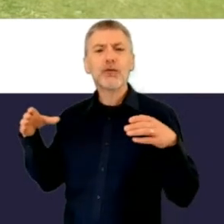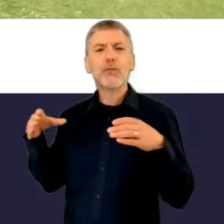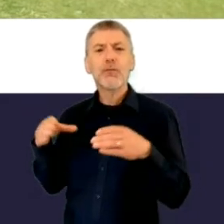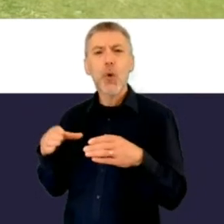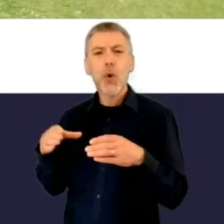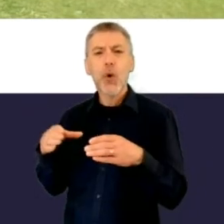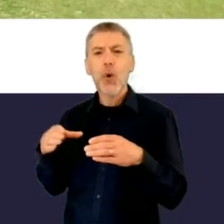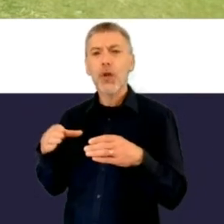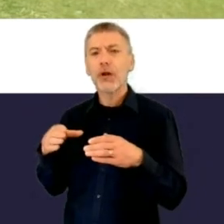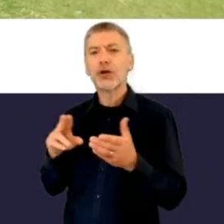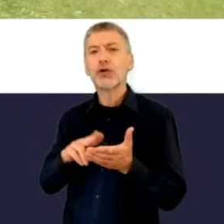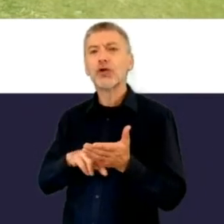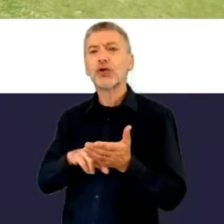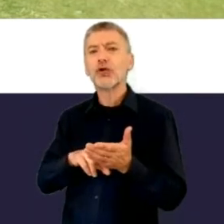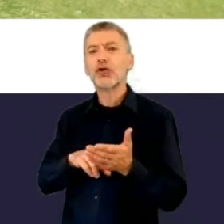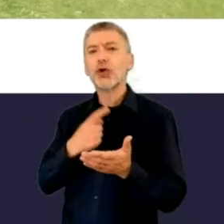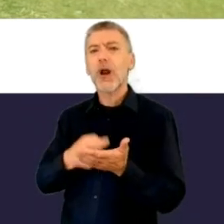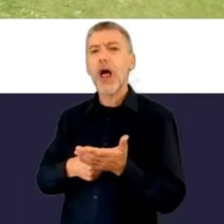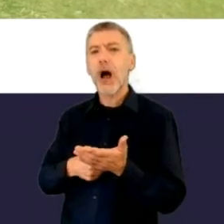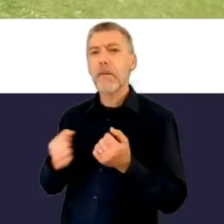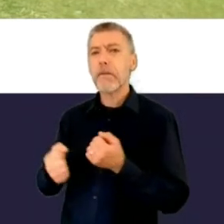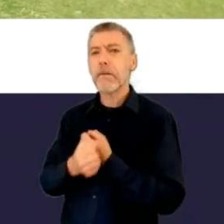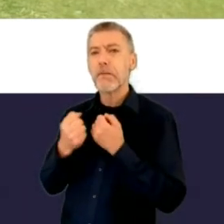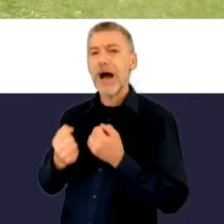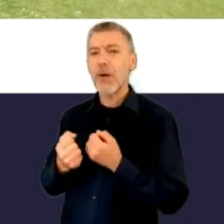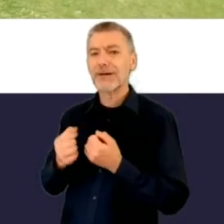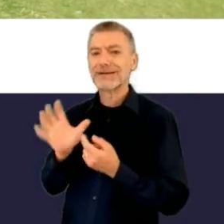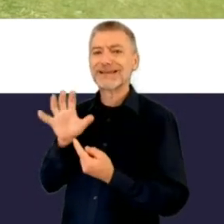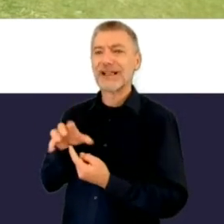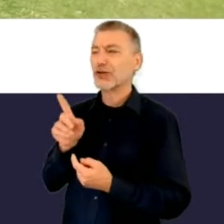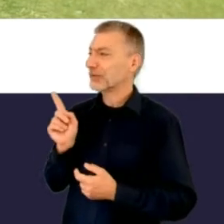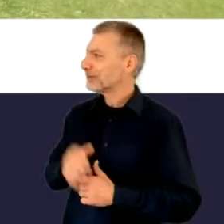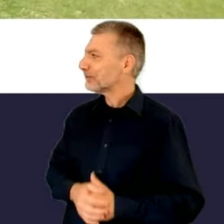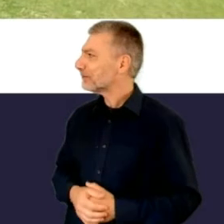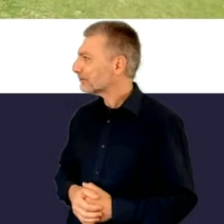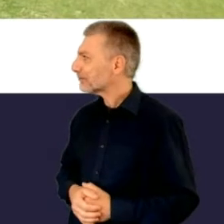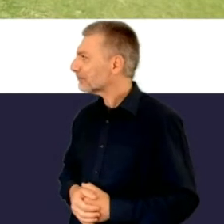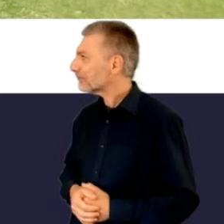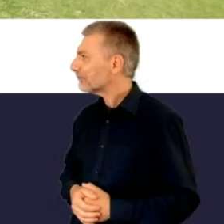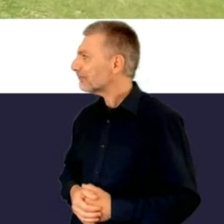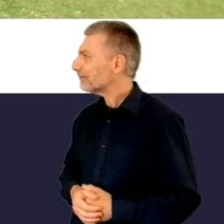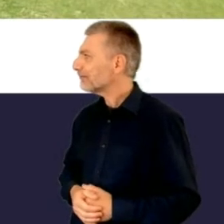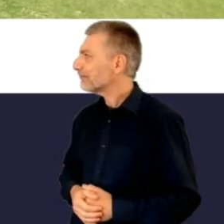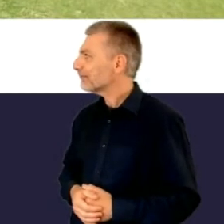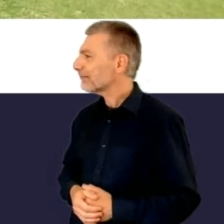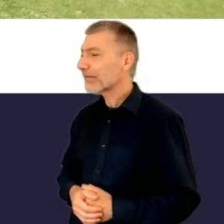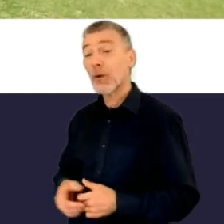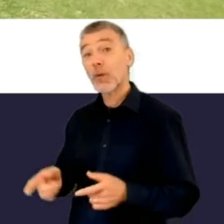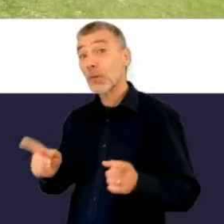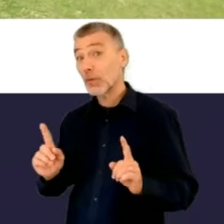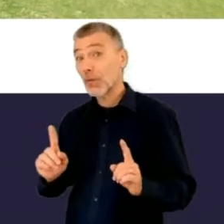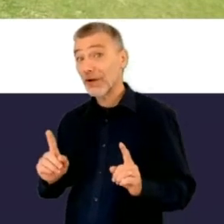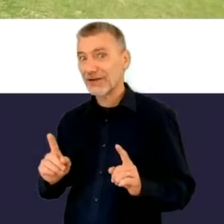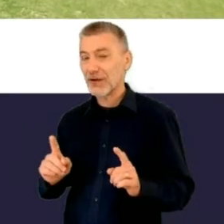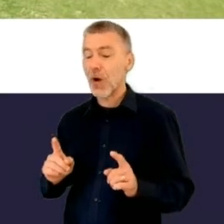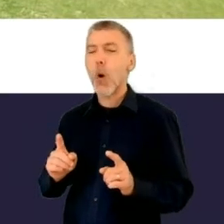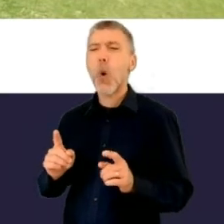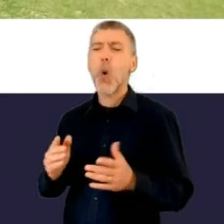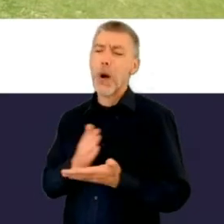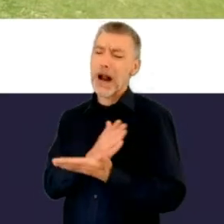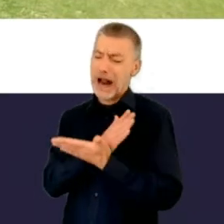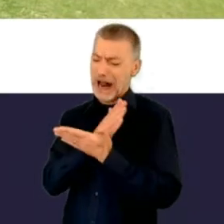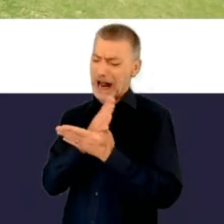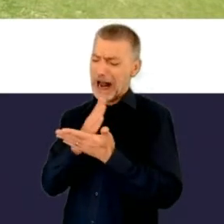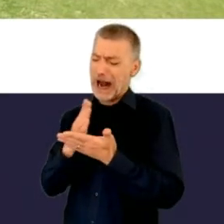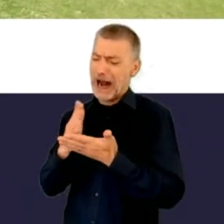power stations. So these basically provide a lot of clean power really